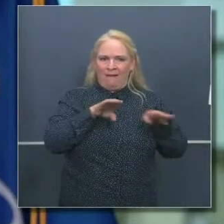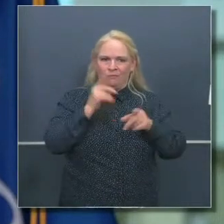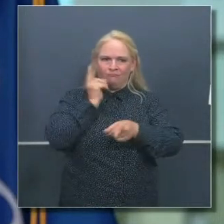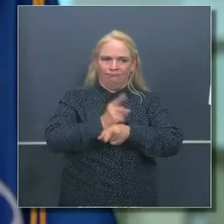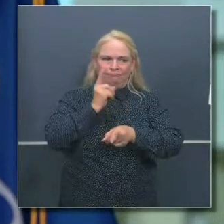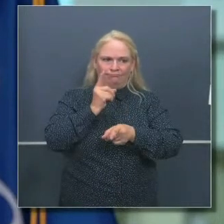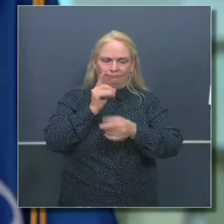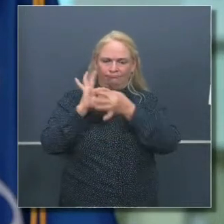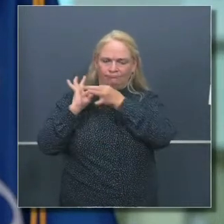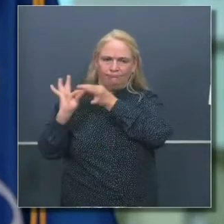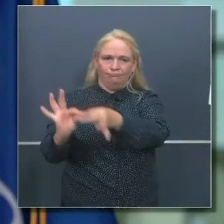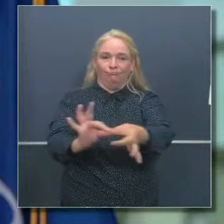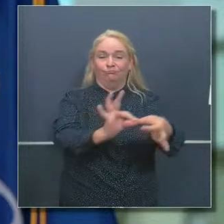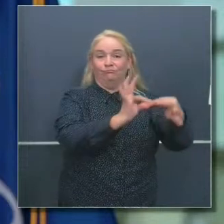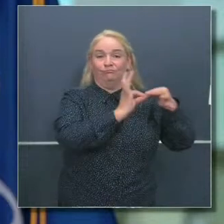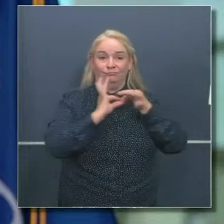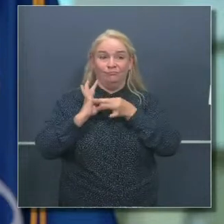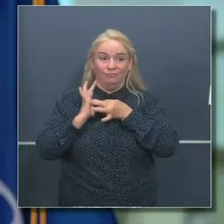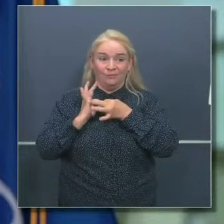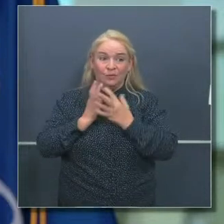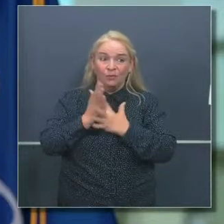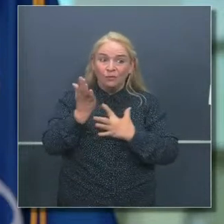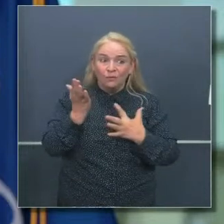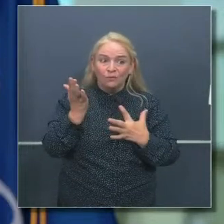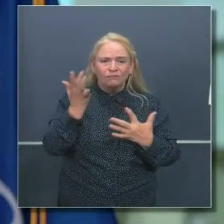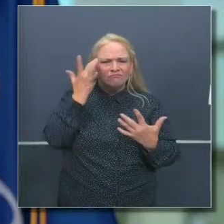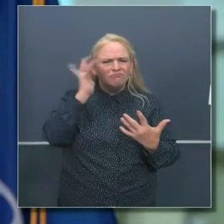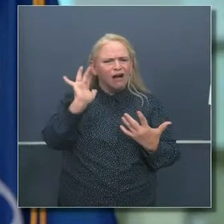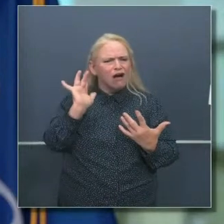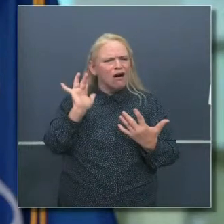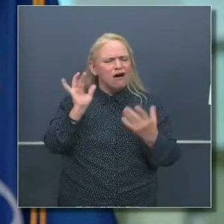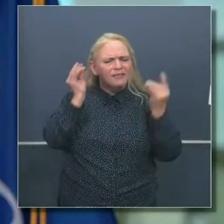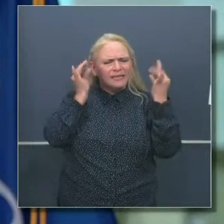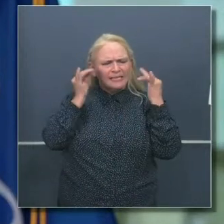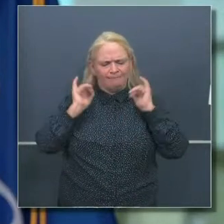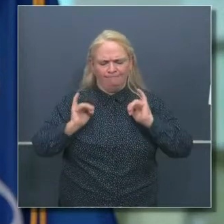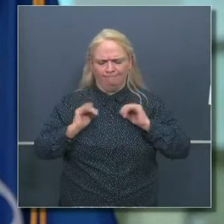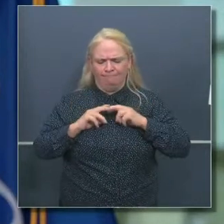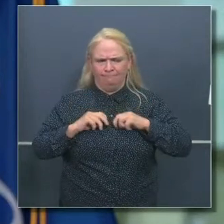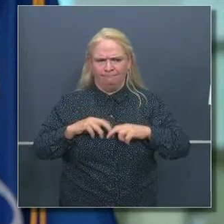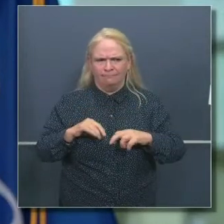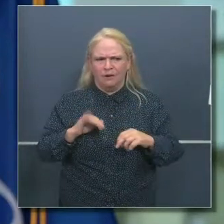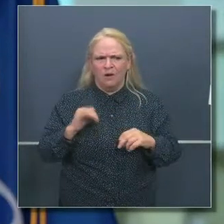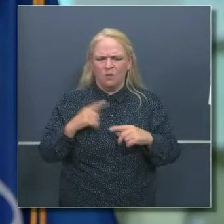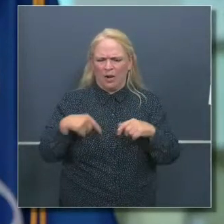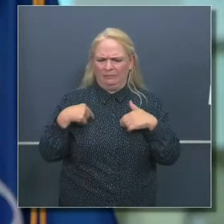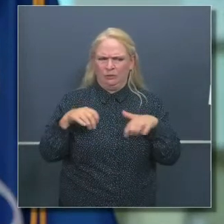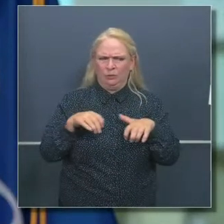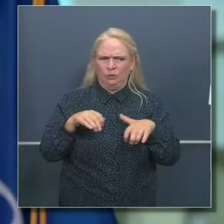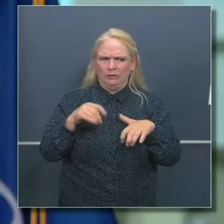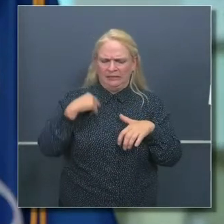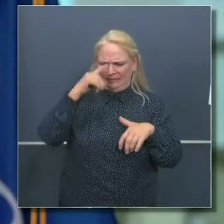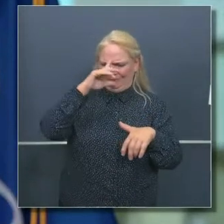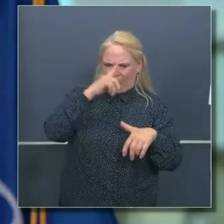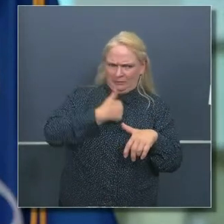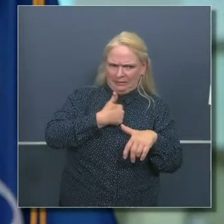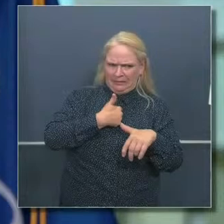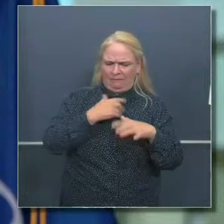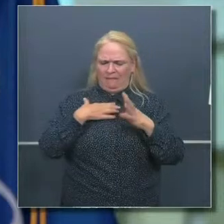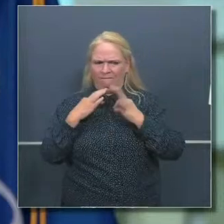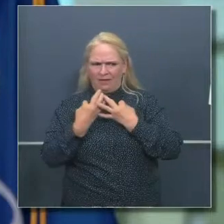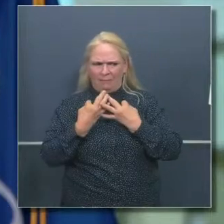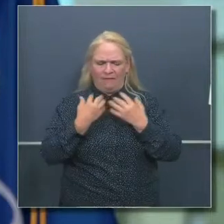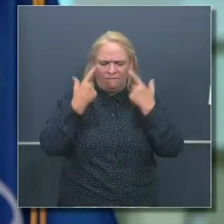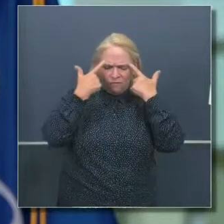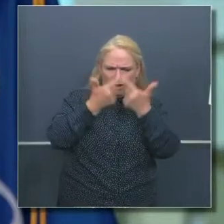collective, individual acts, smart, thoughtful, not only about yourself, but about others, will mitigate this spread.